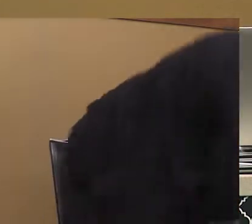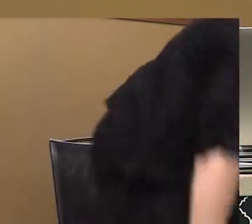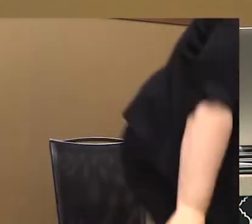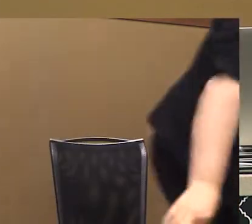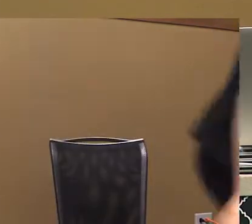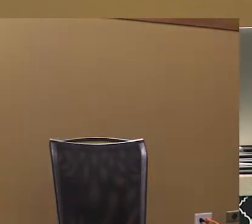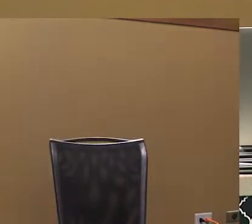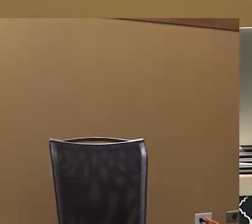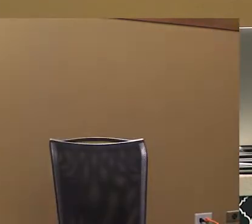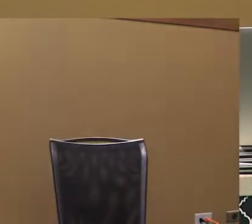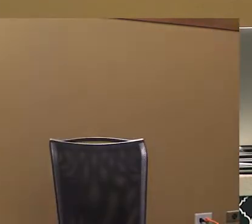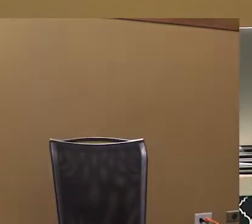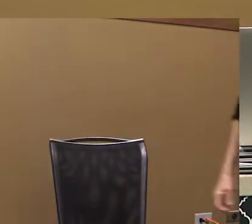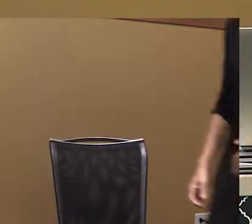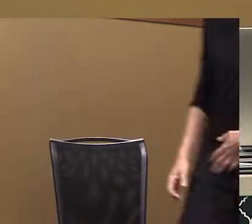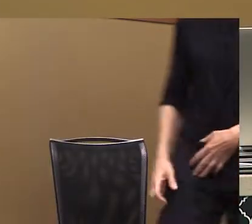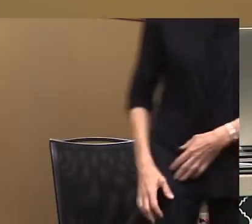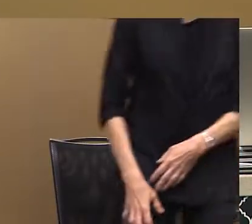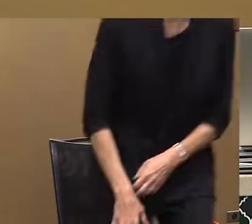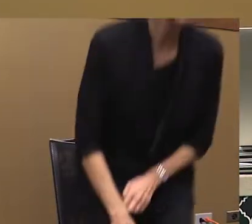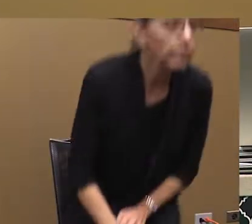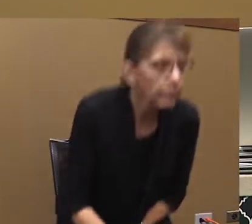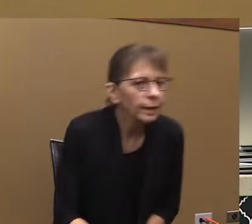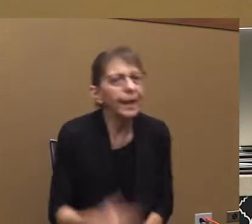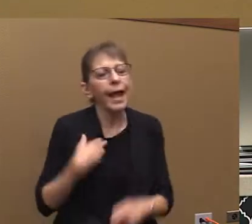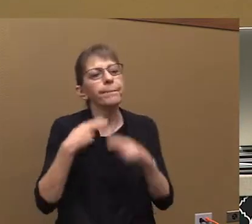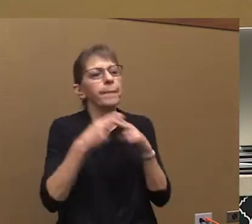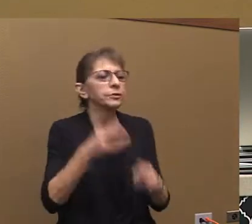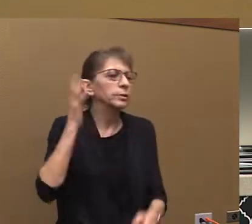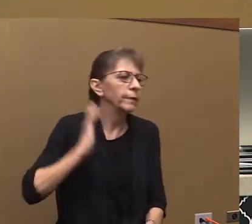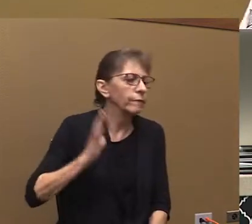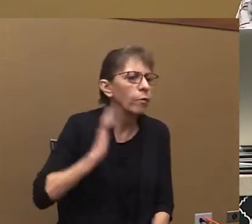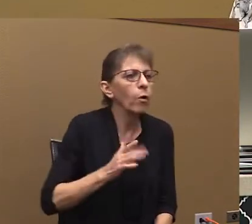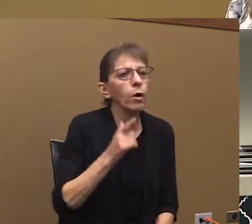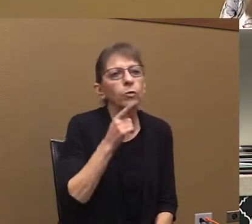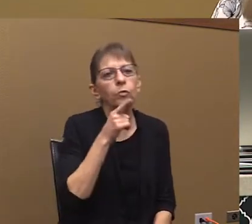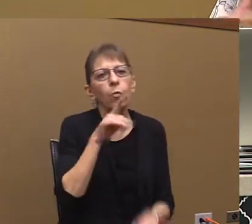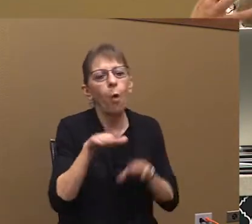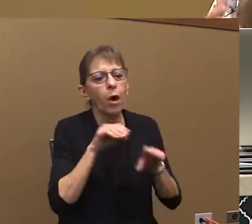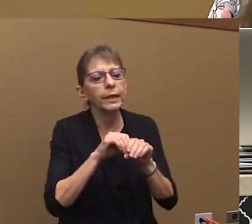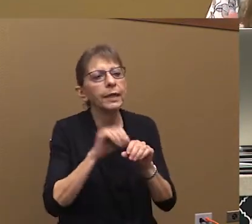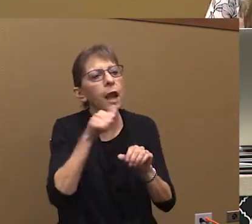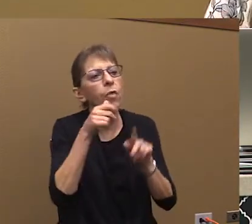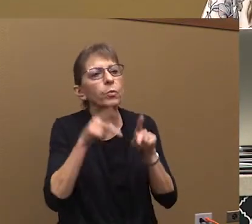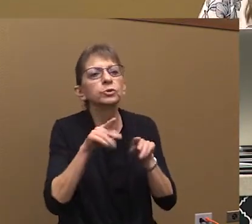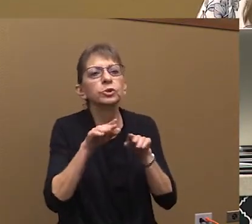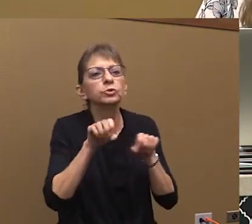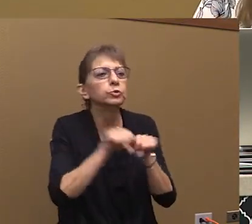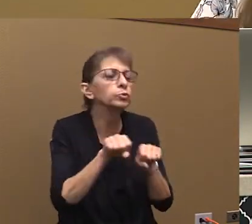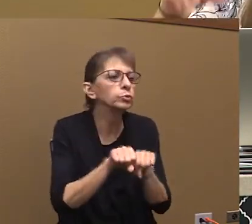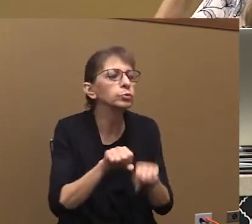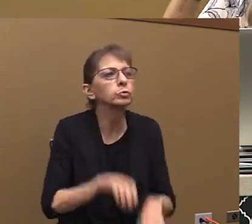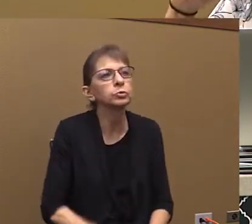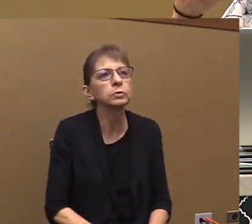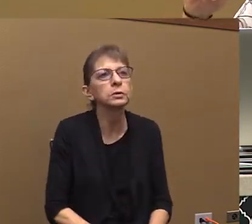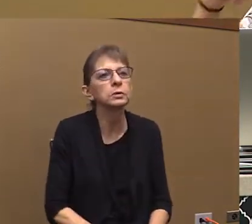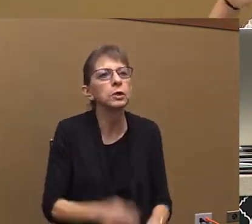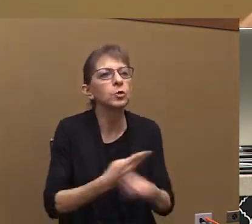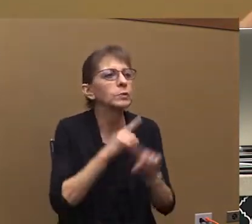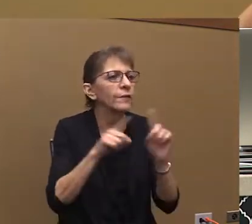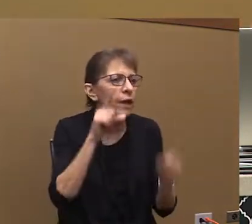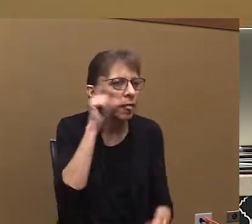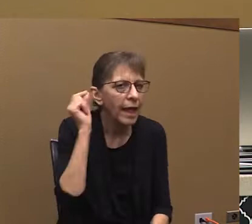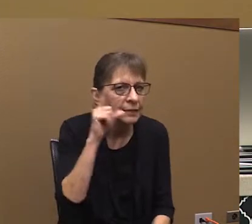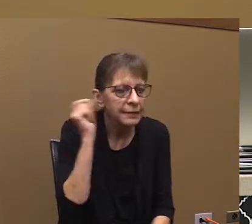theory of mind as well. So I had mentioned that before. You can use shoes to walk in somebody else's shoes. You could wear